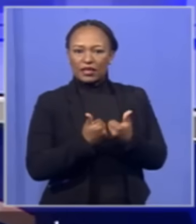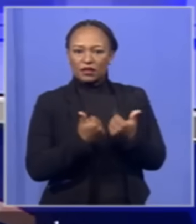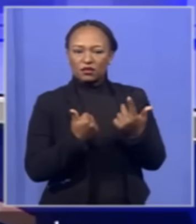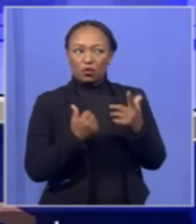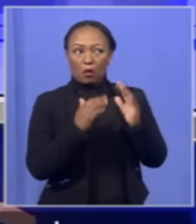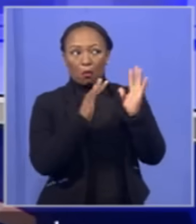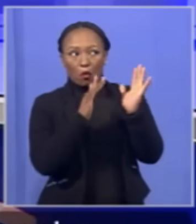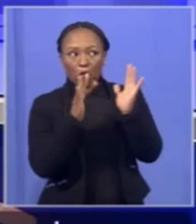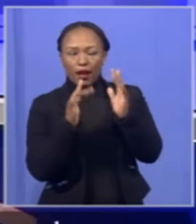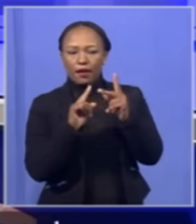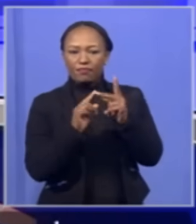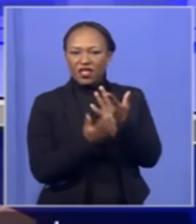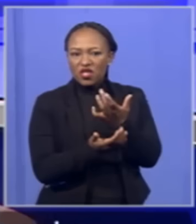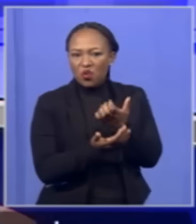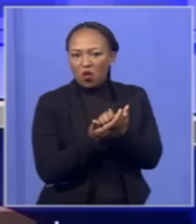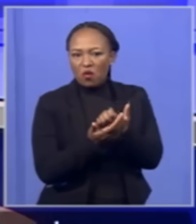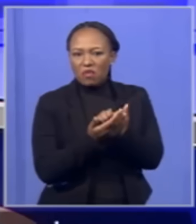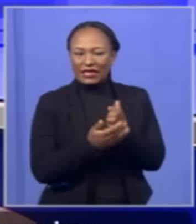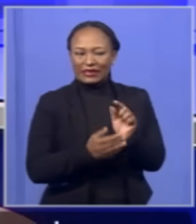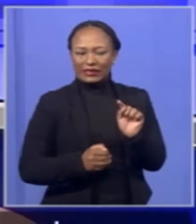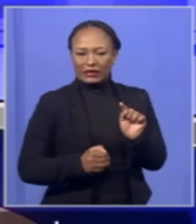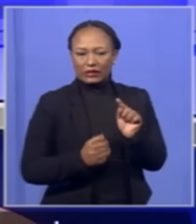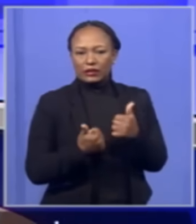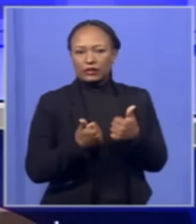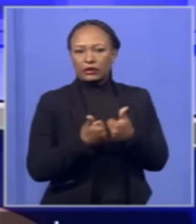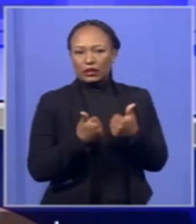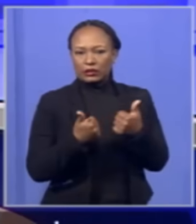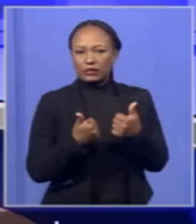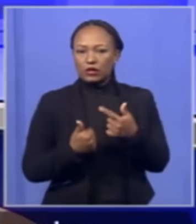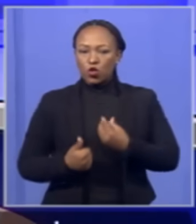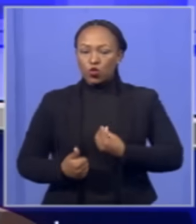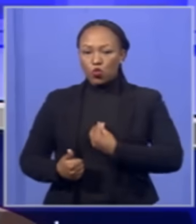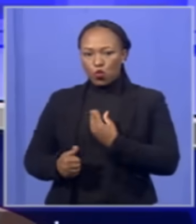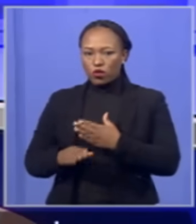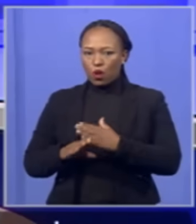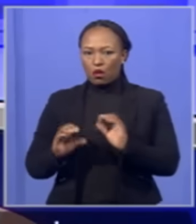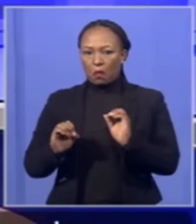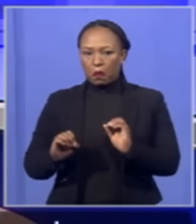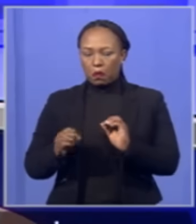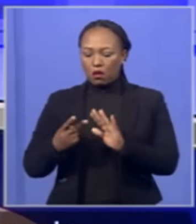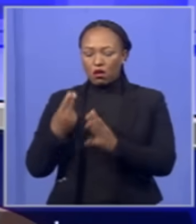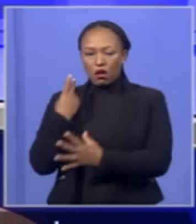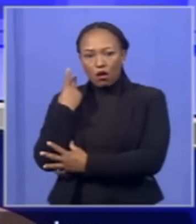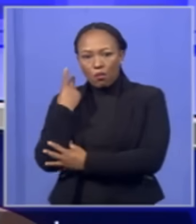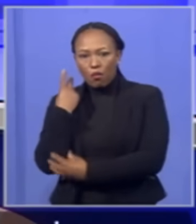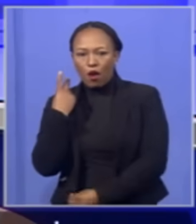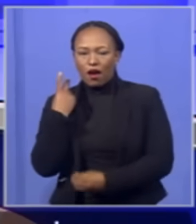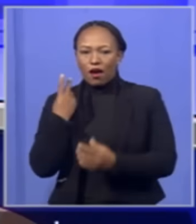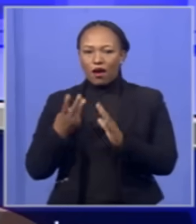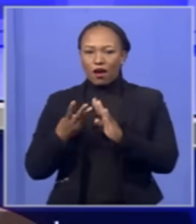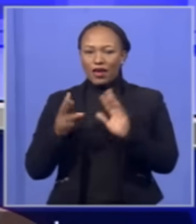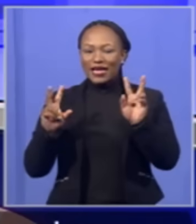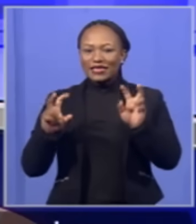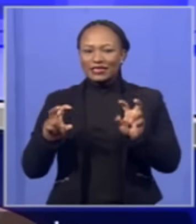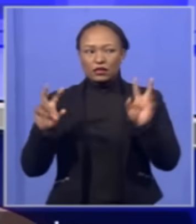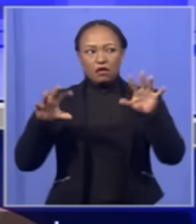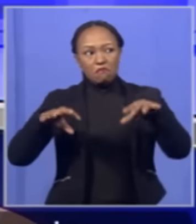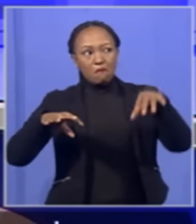lebaneng Aforika Borwa tse di akaretsang botlhokatiro ga bašwa, lehuma le kgaolo ya tlamelo ya motlakase e tsweletseng.